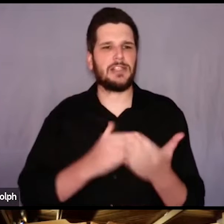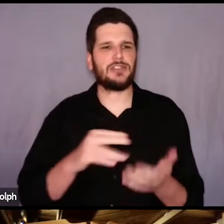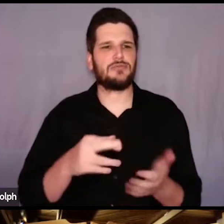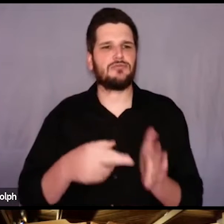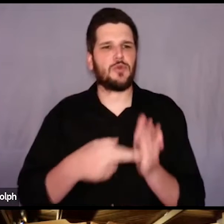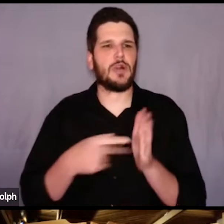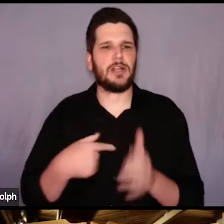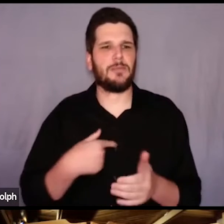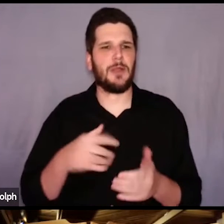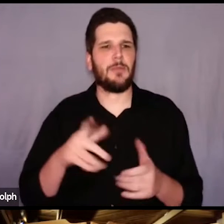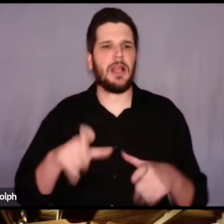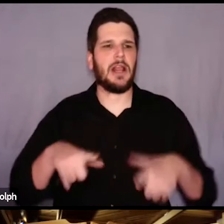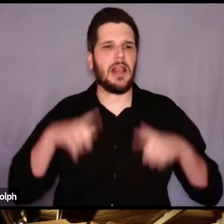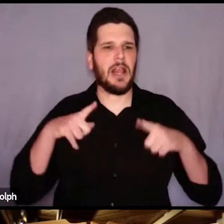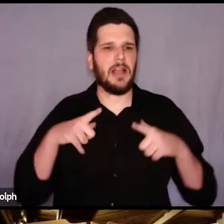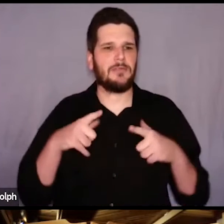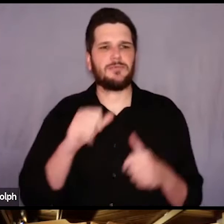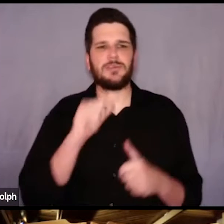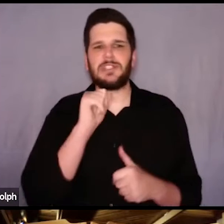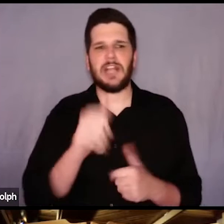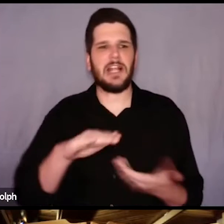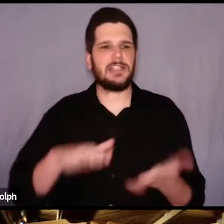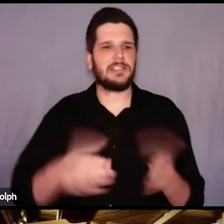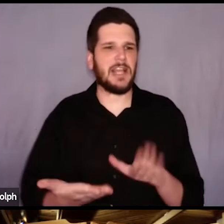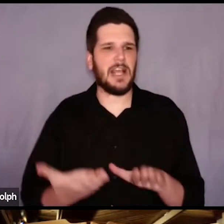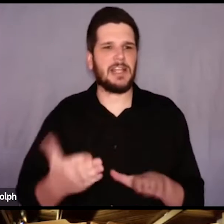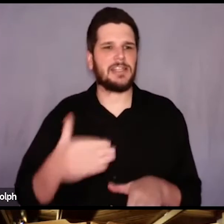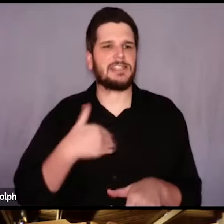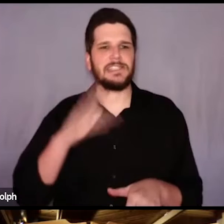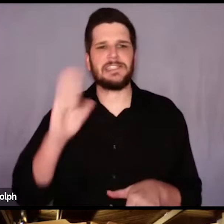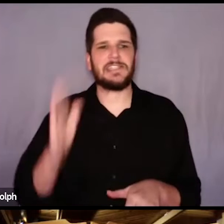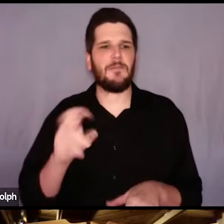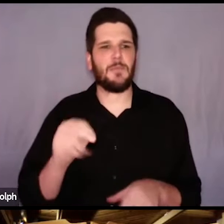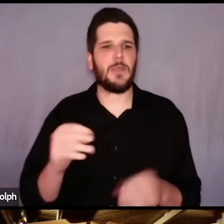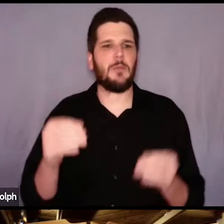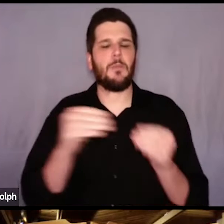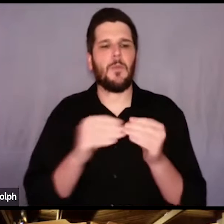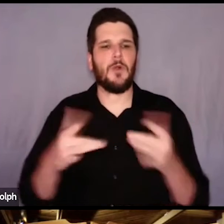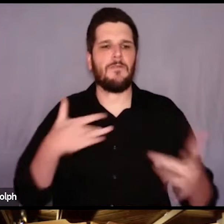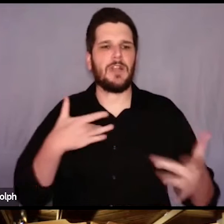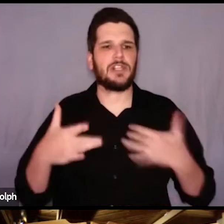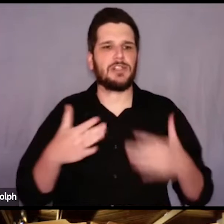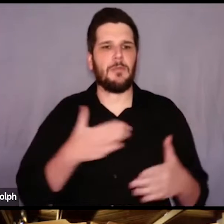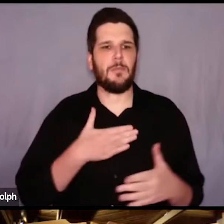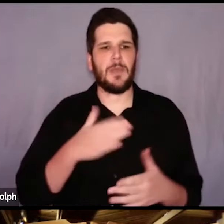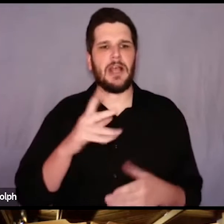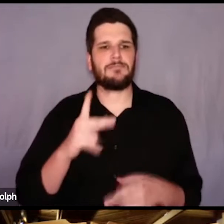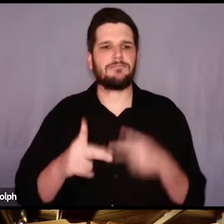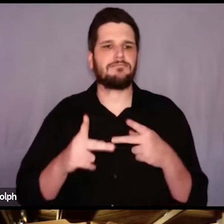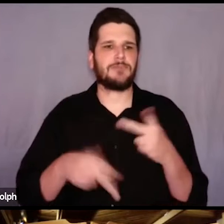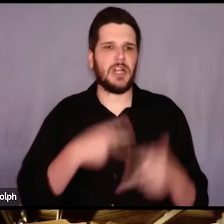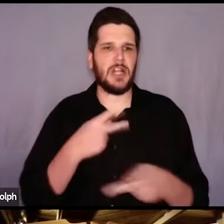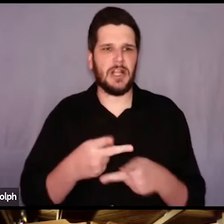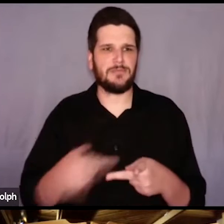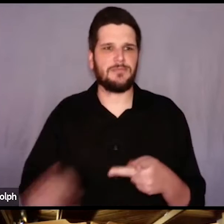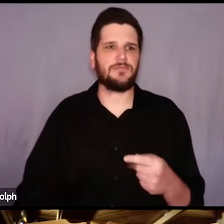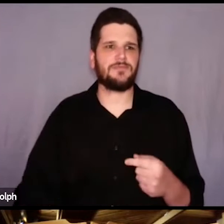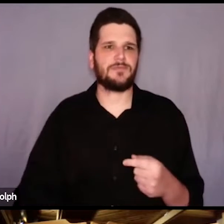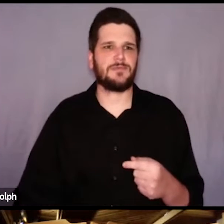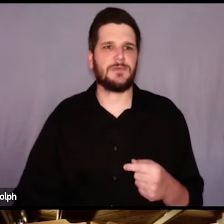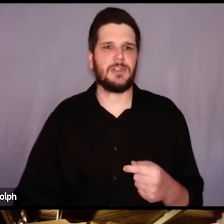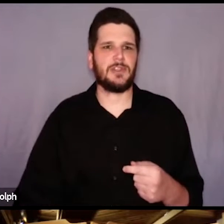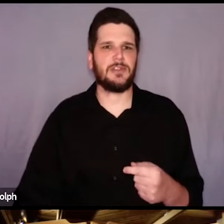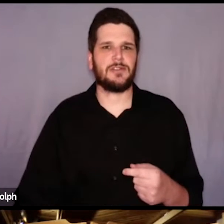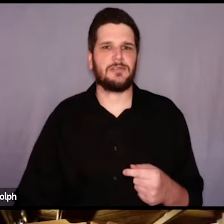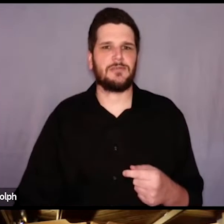ever be weak. On their own terms, sailed oceans for colonialism on their own terms, hung tight to the right to enslave other humans